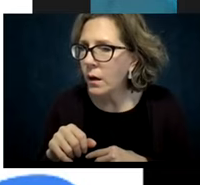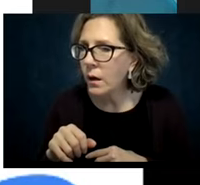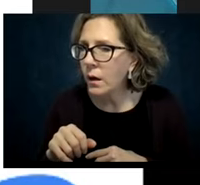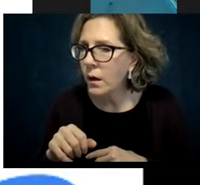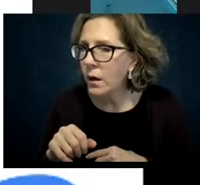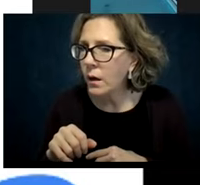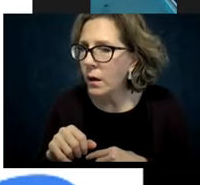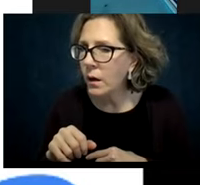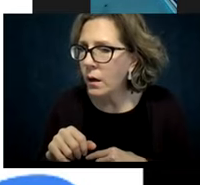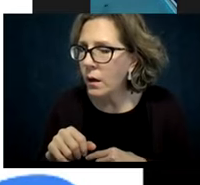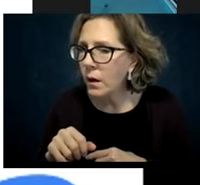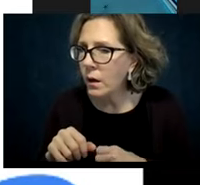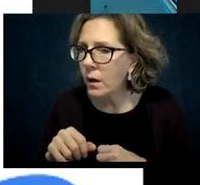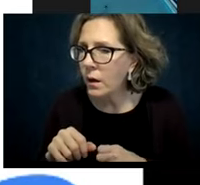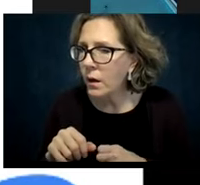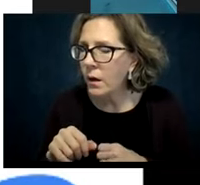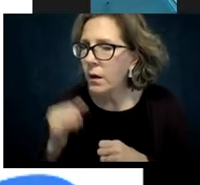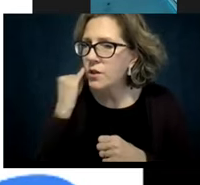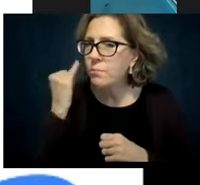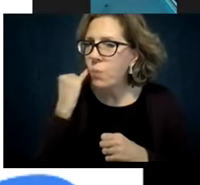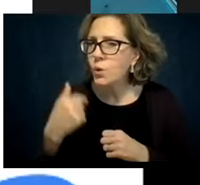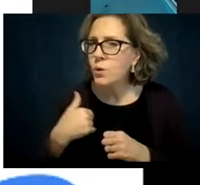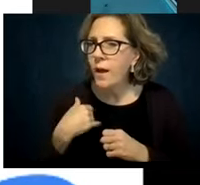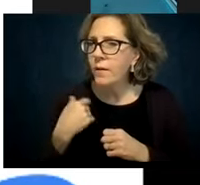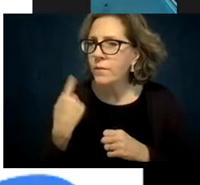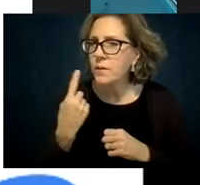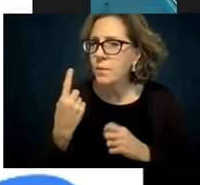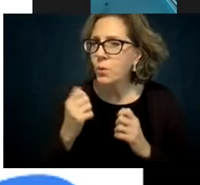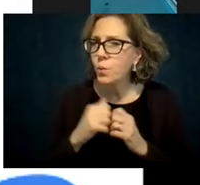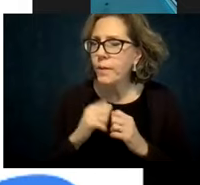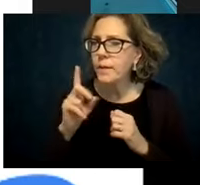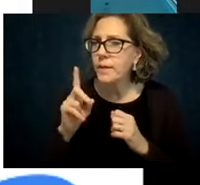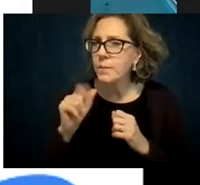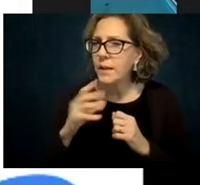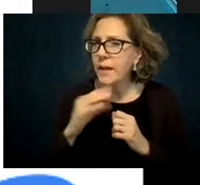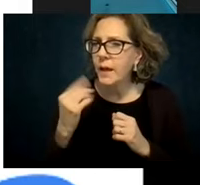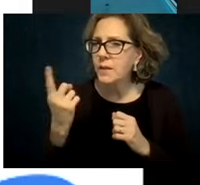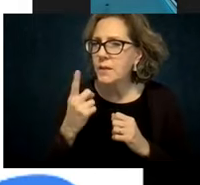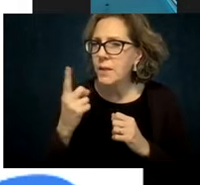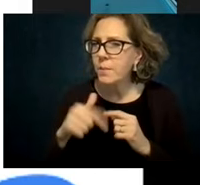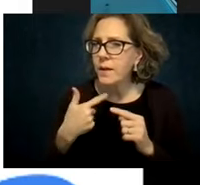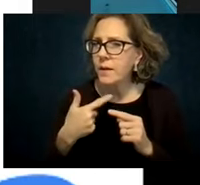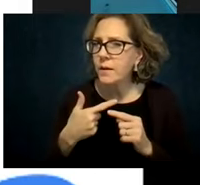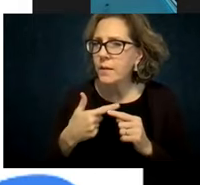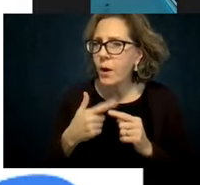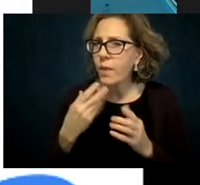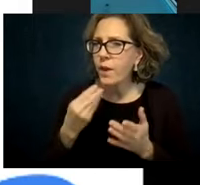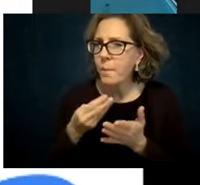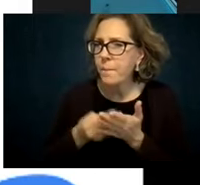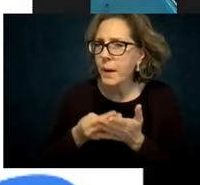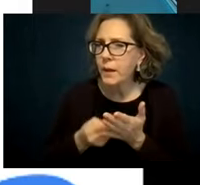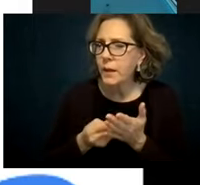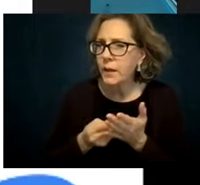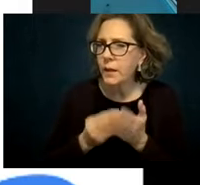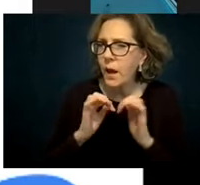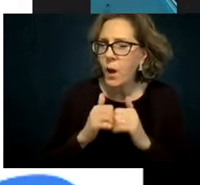budget their money or something like that, how can you do something about a person